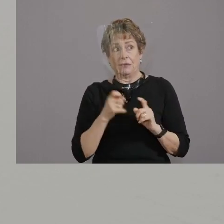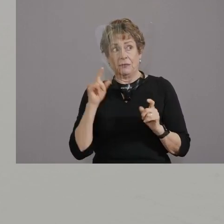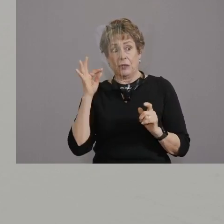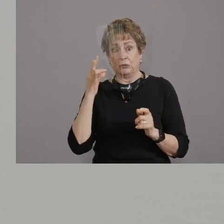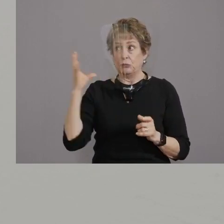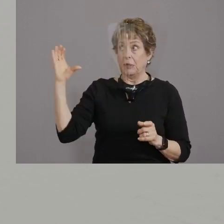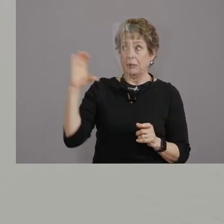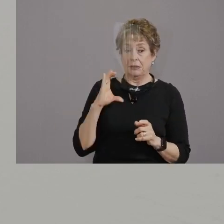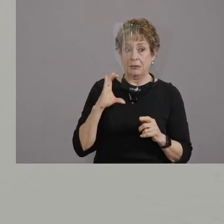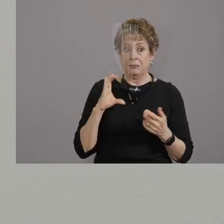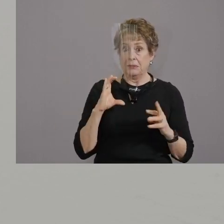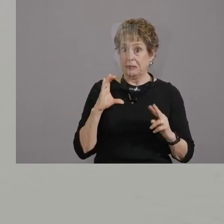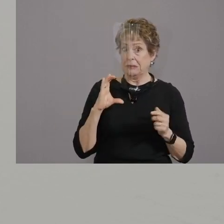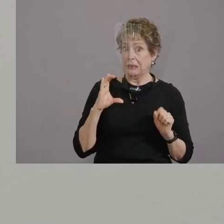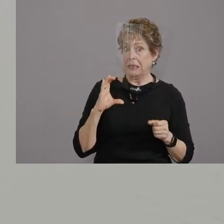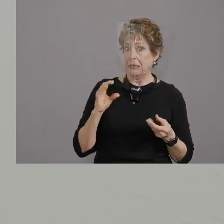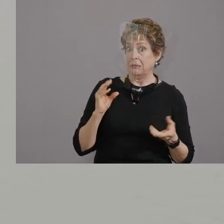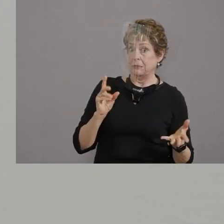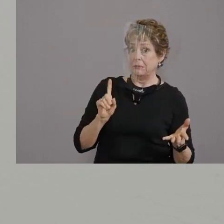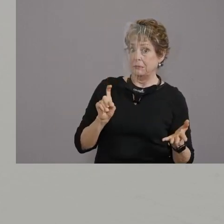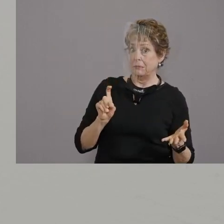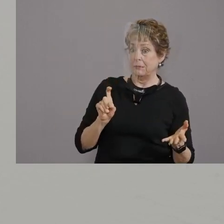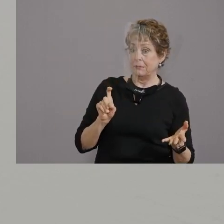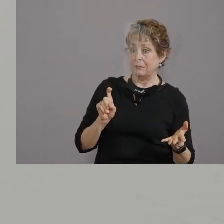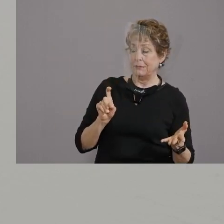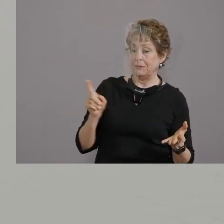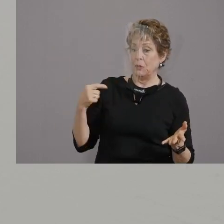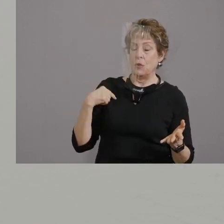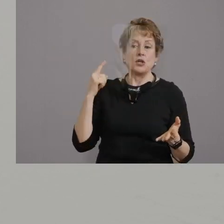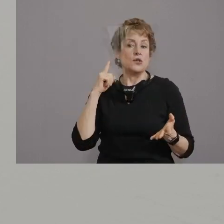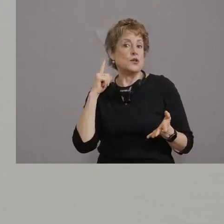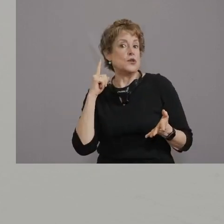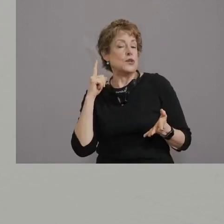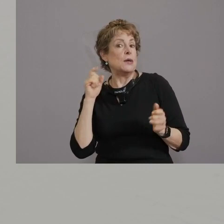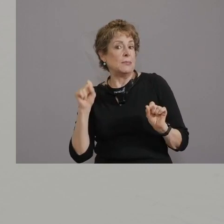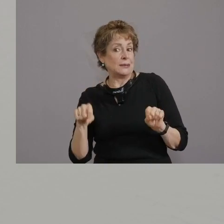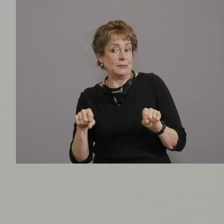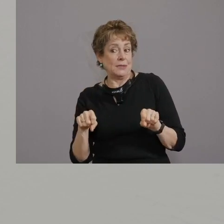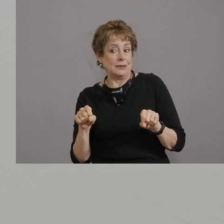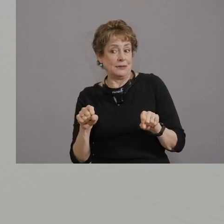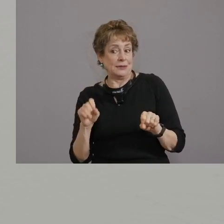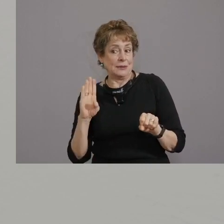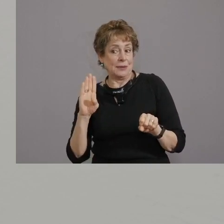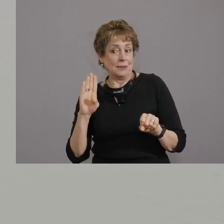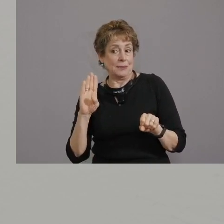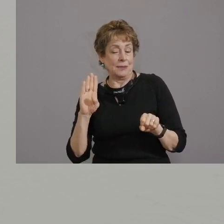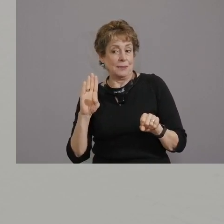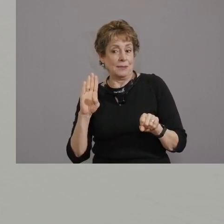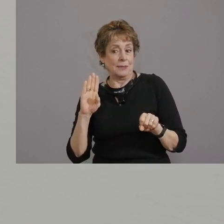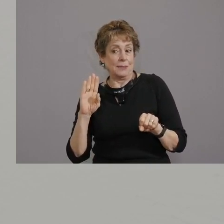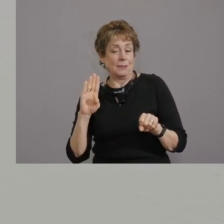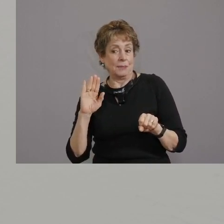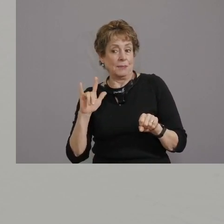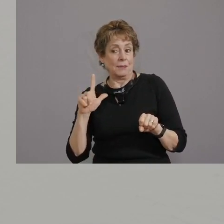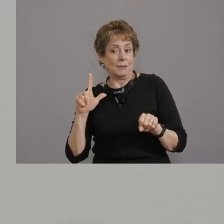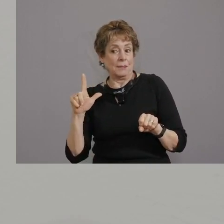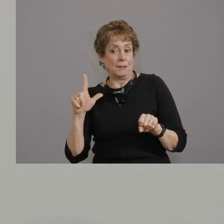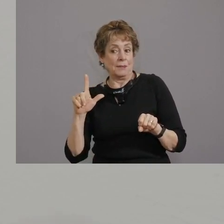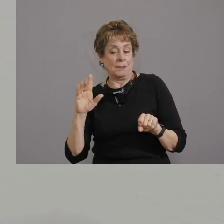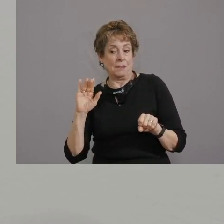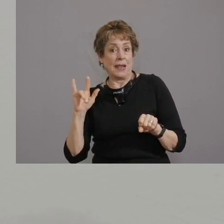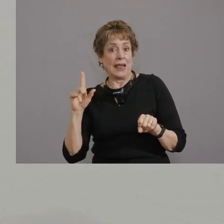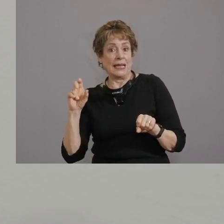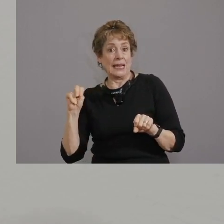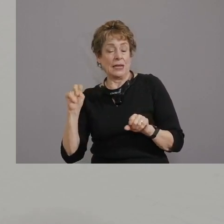potential another bill that Biden would propose to provide more funding and more vaccine to states.